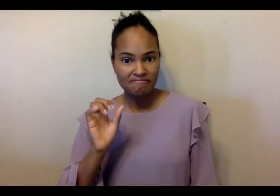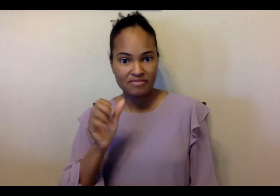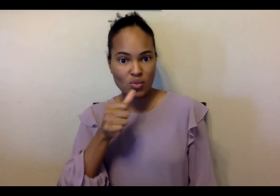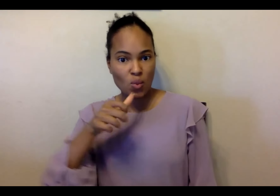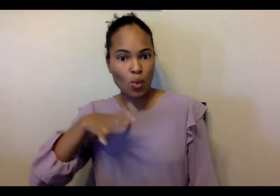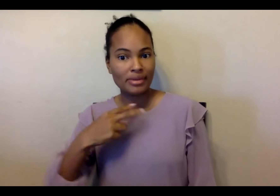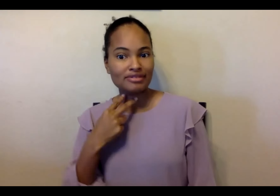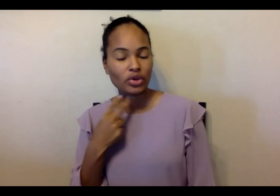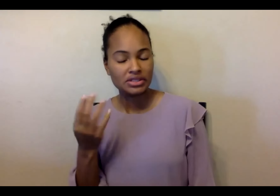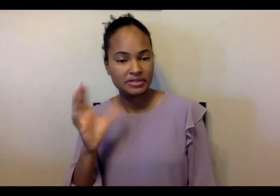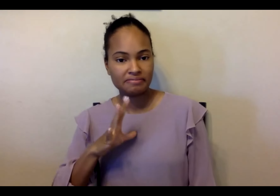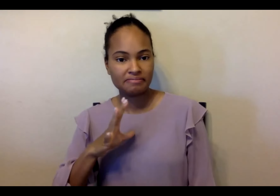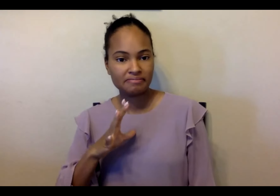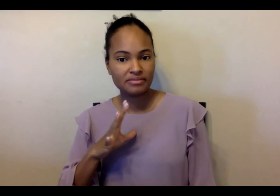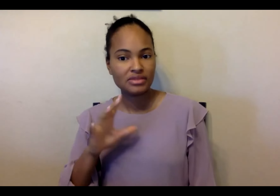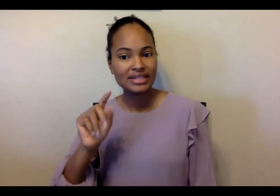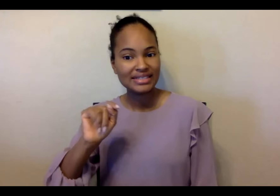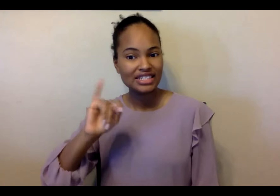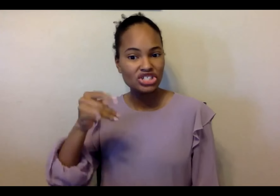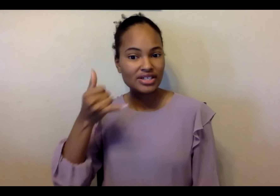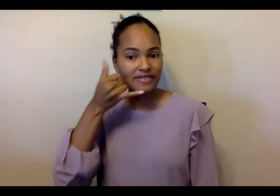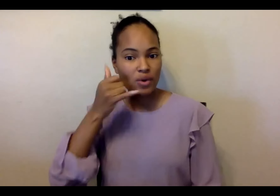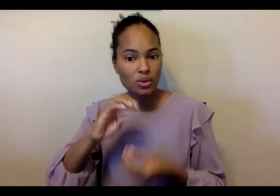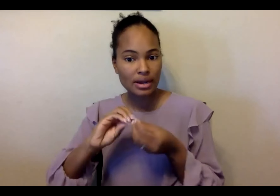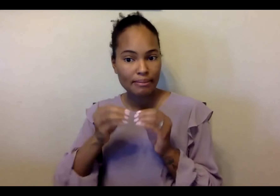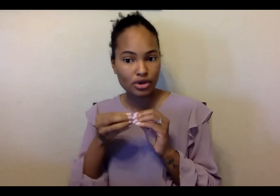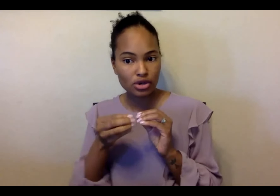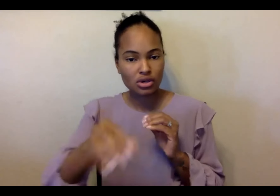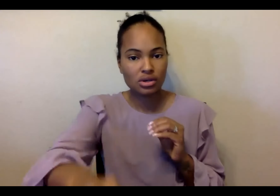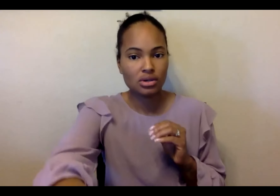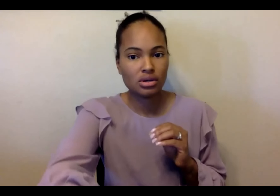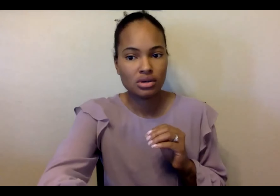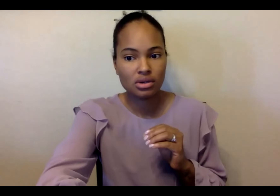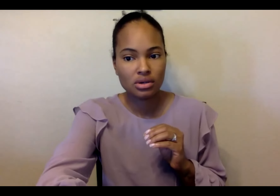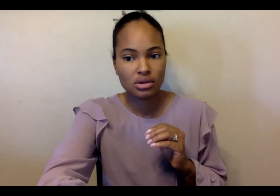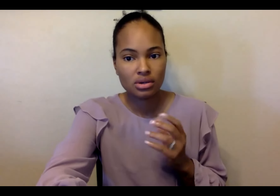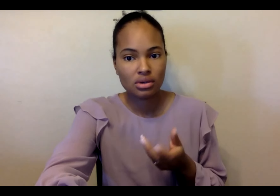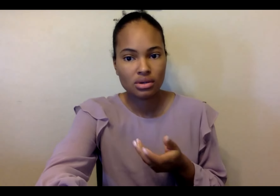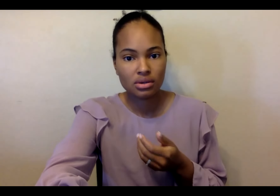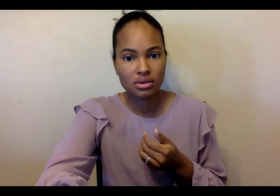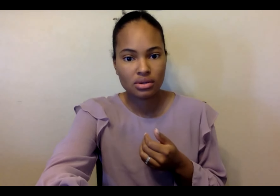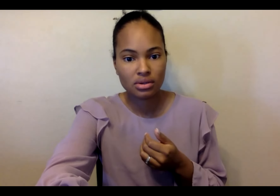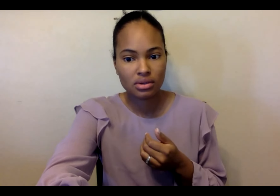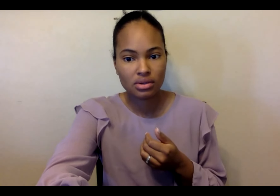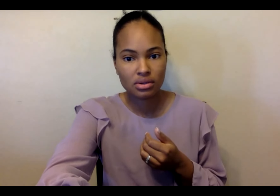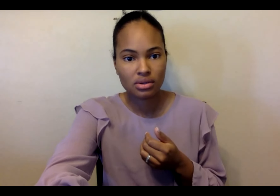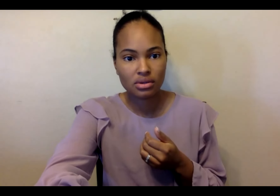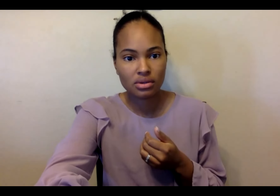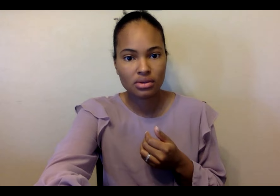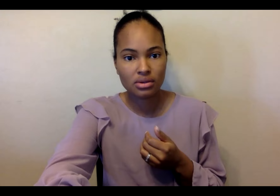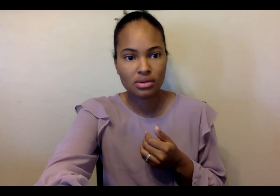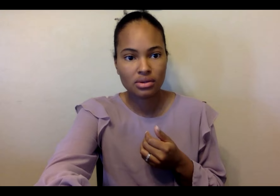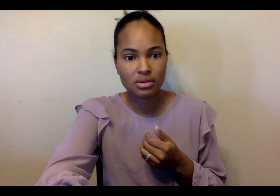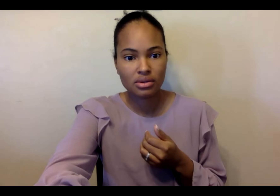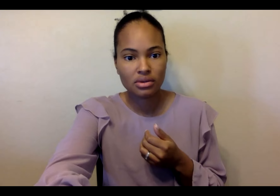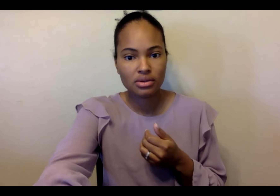We have TJ's number here, and then we were with Bernard, and trying to get his